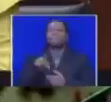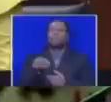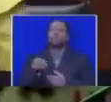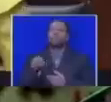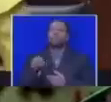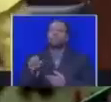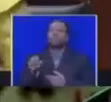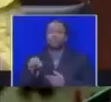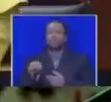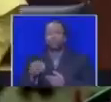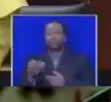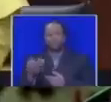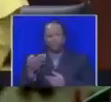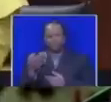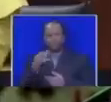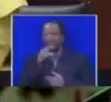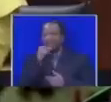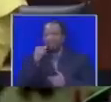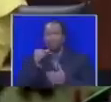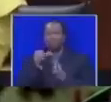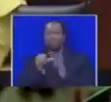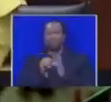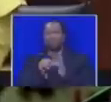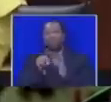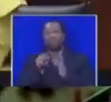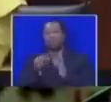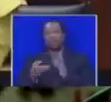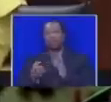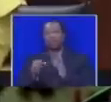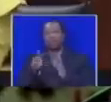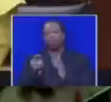do? Yeah. Honorable Kaula.